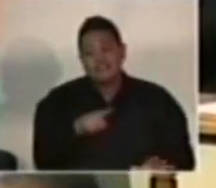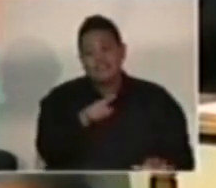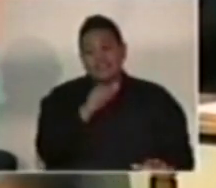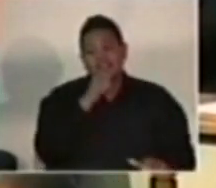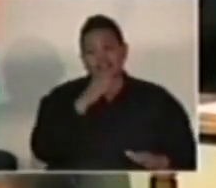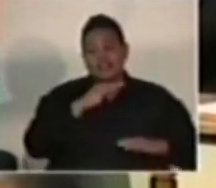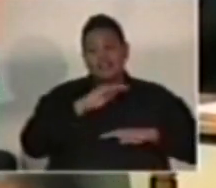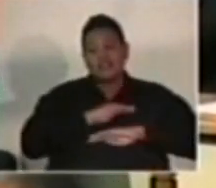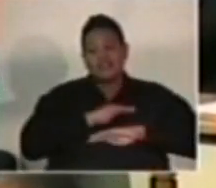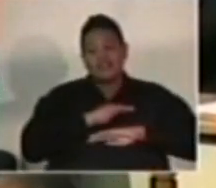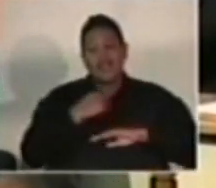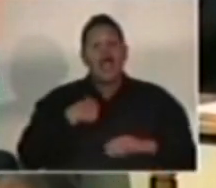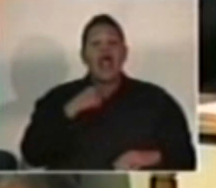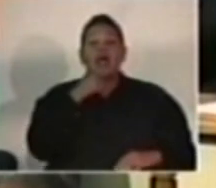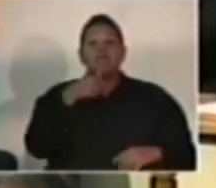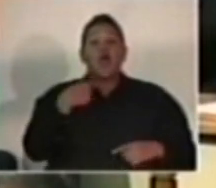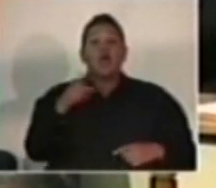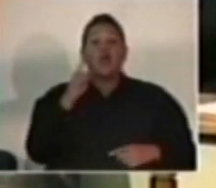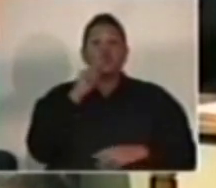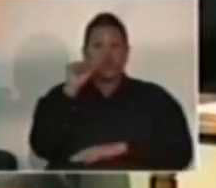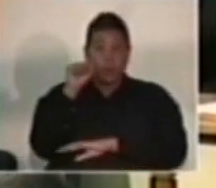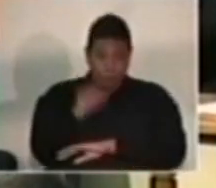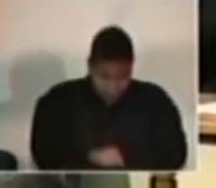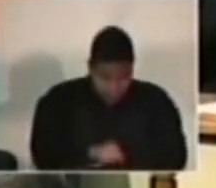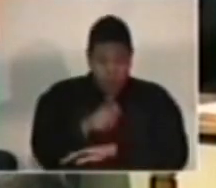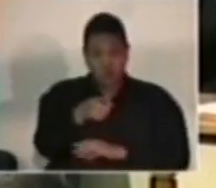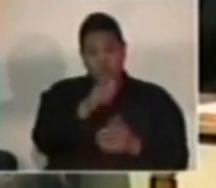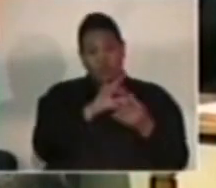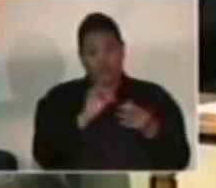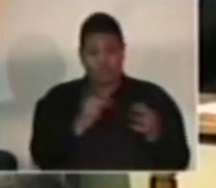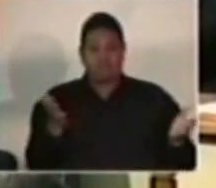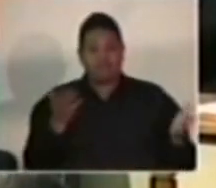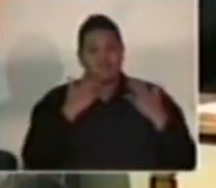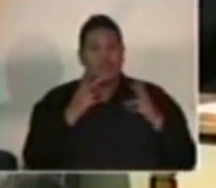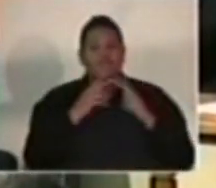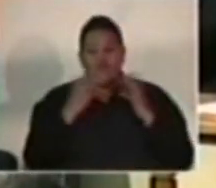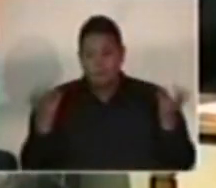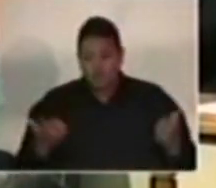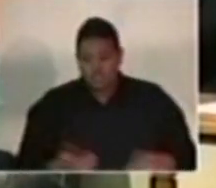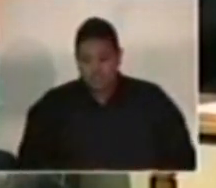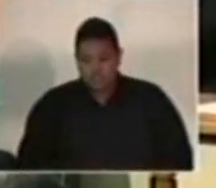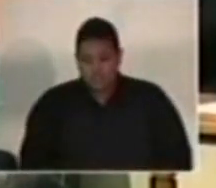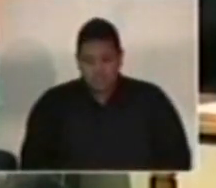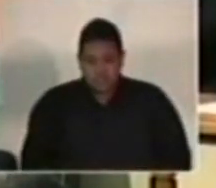satisfied, and I am not going to bow to grandstanding. Thank you very much.